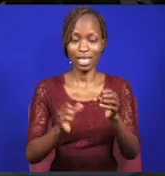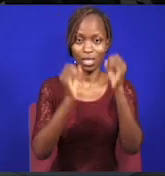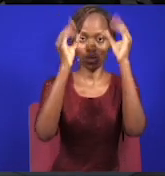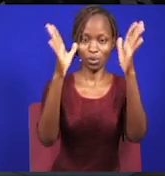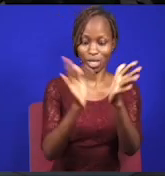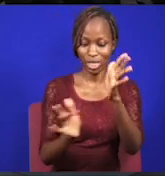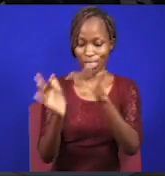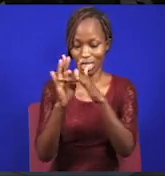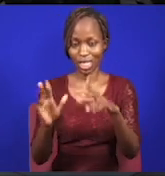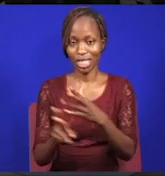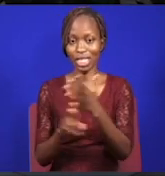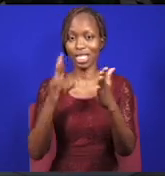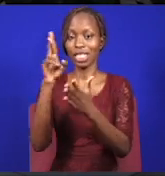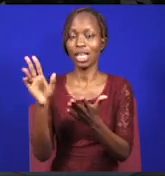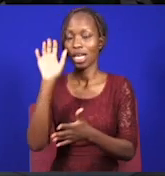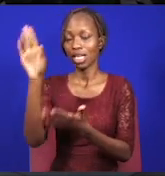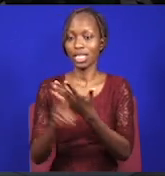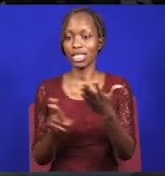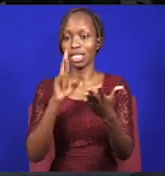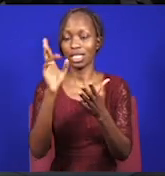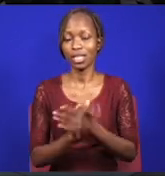Hallelujah! He is risen! He is risen!